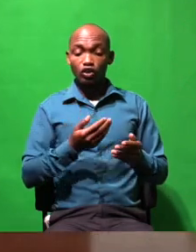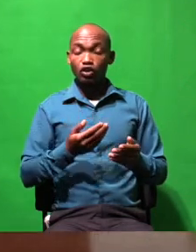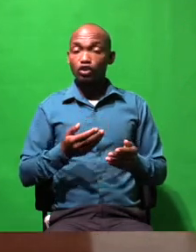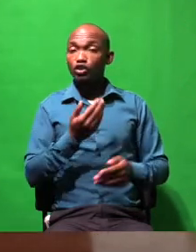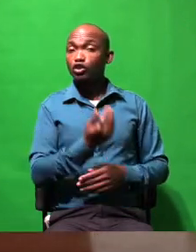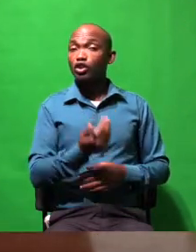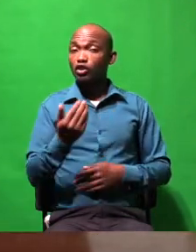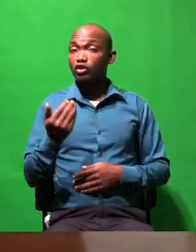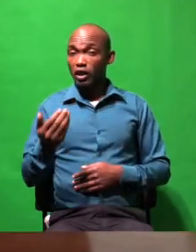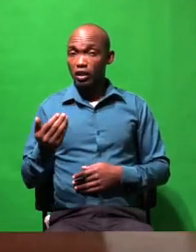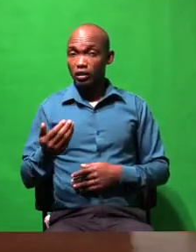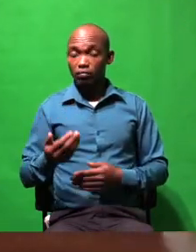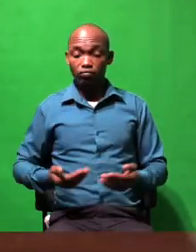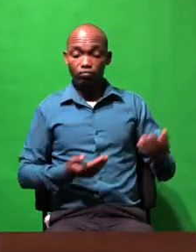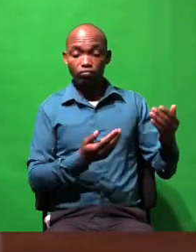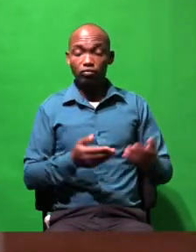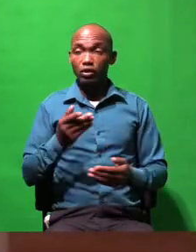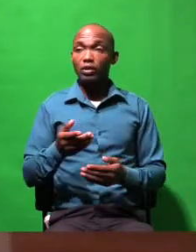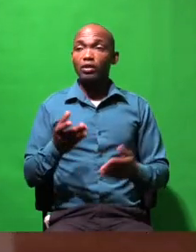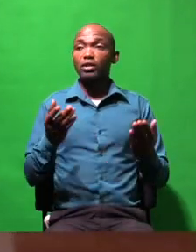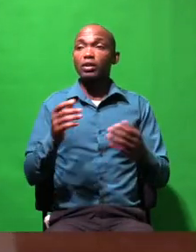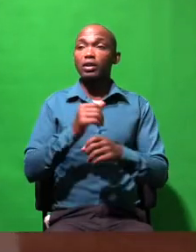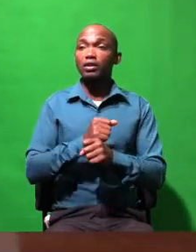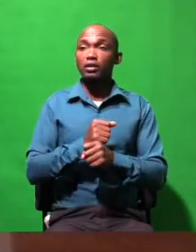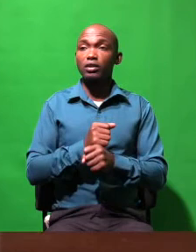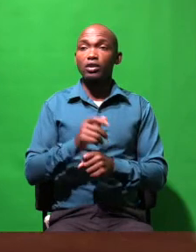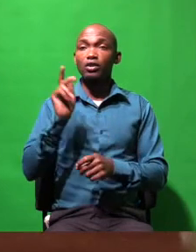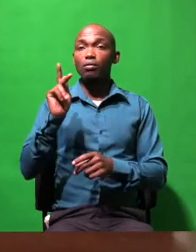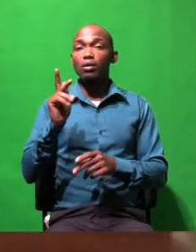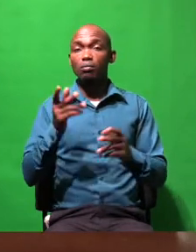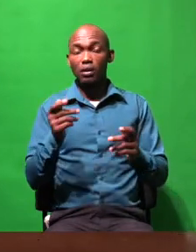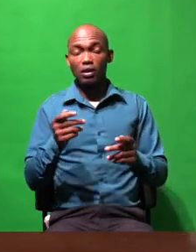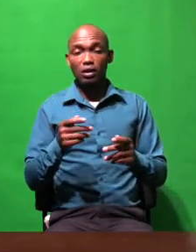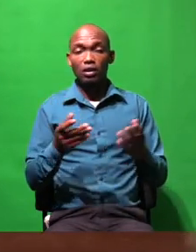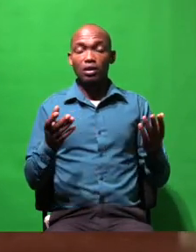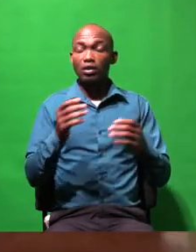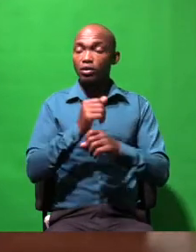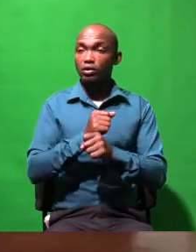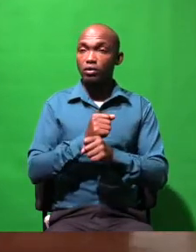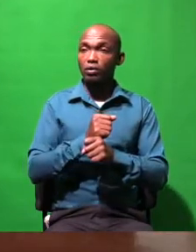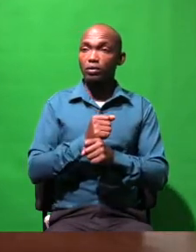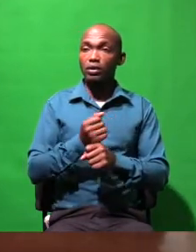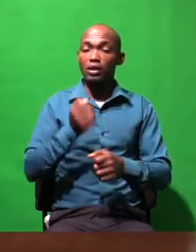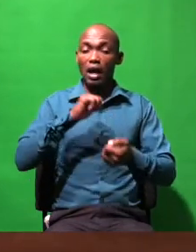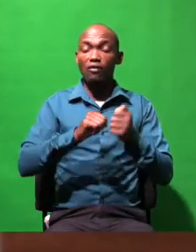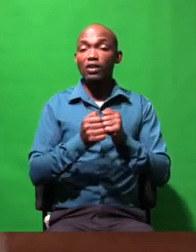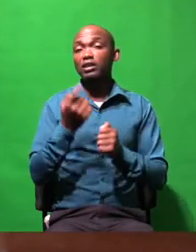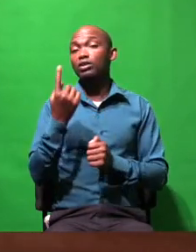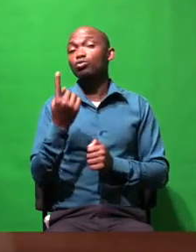normal female, carrier female, normal male, and there is an affected